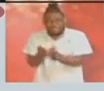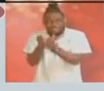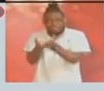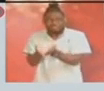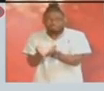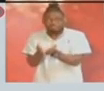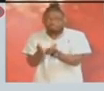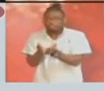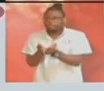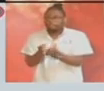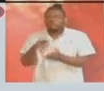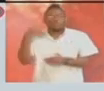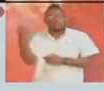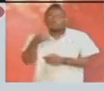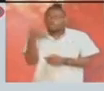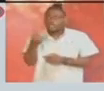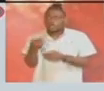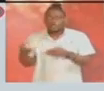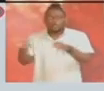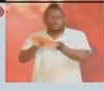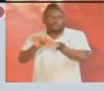have always not been allowed.